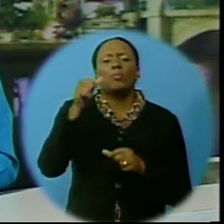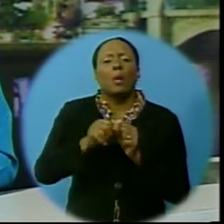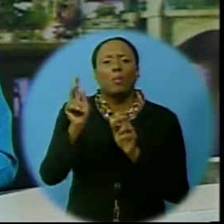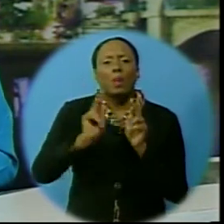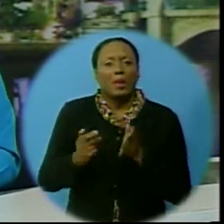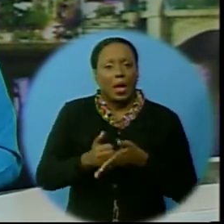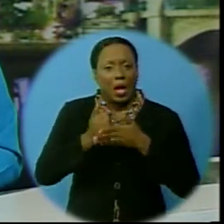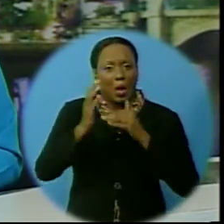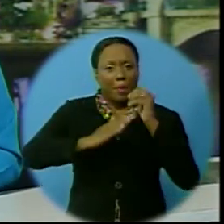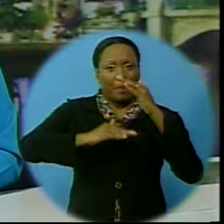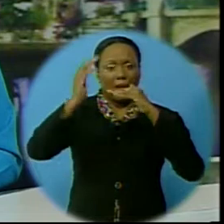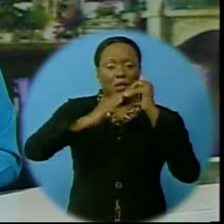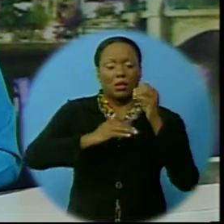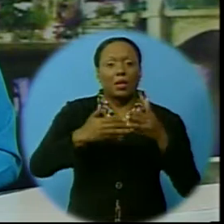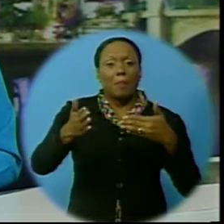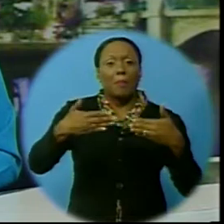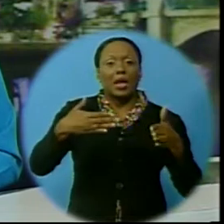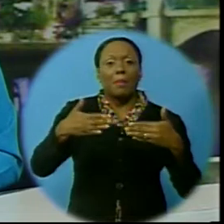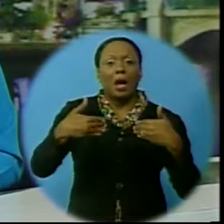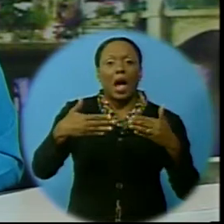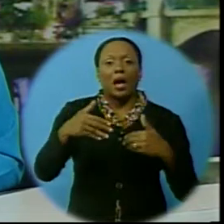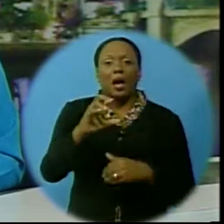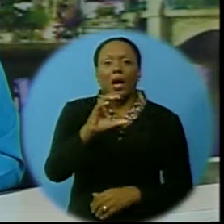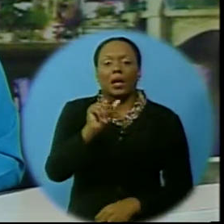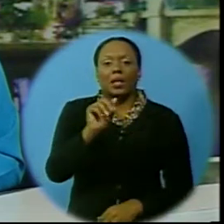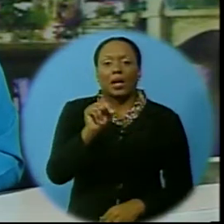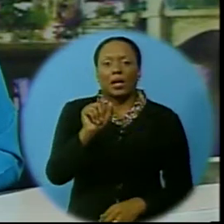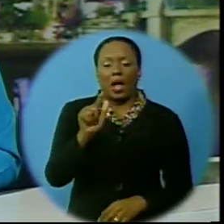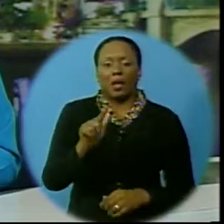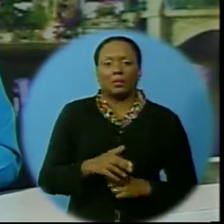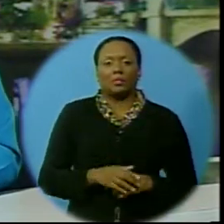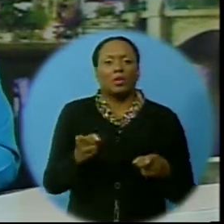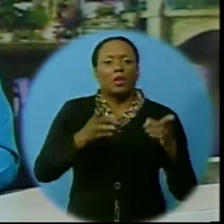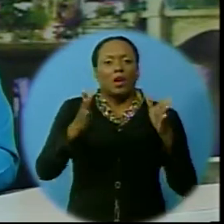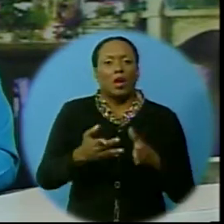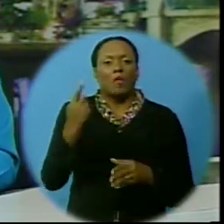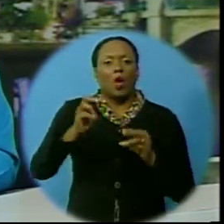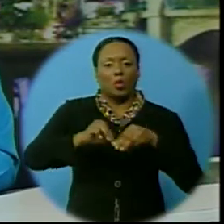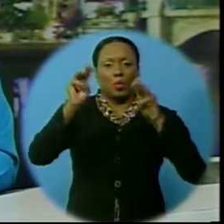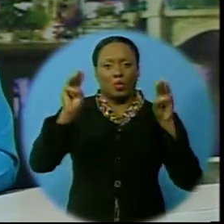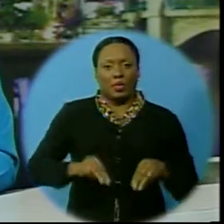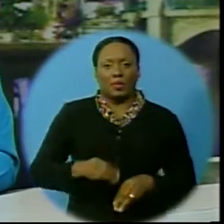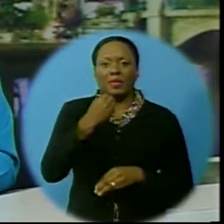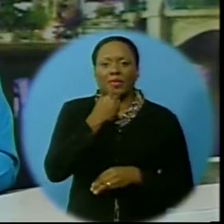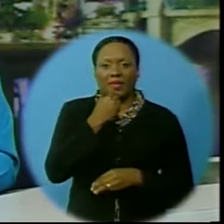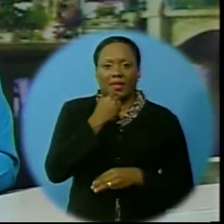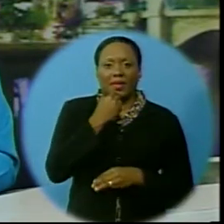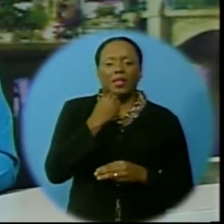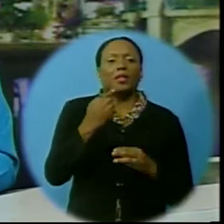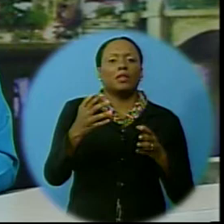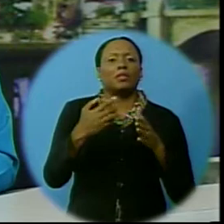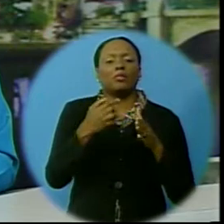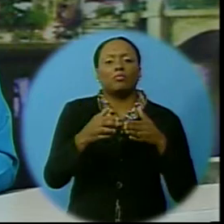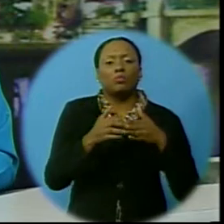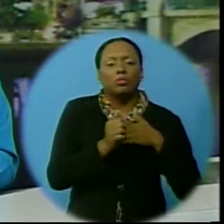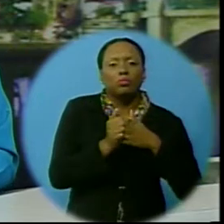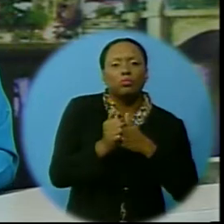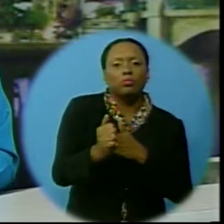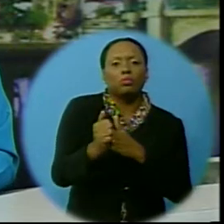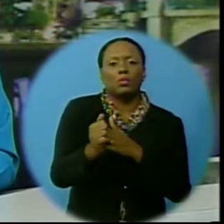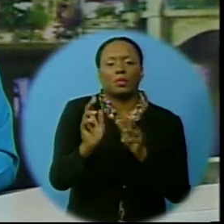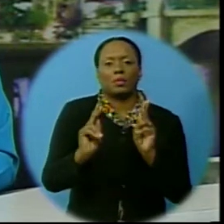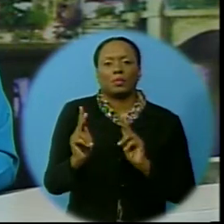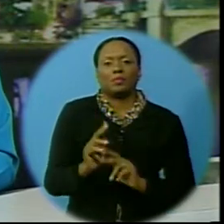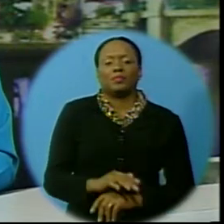Panama Canal. Director of the Barbados Museum and Historical Society, Alessandra Cummings, is among those leading the charge.